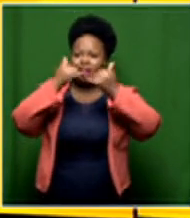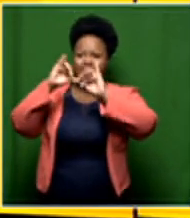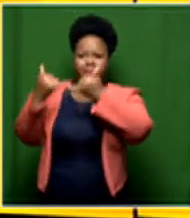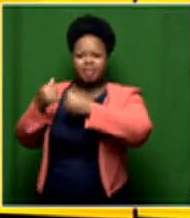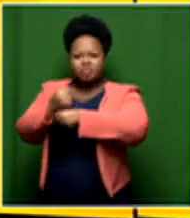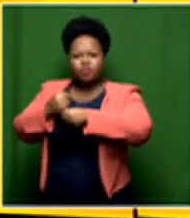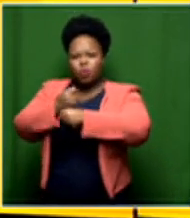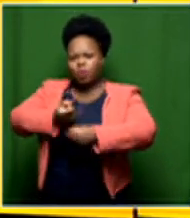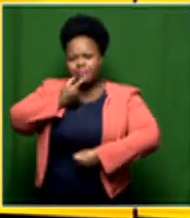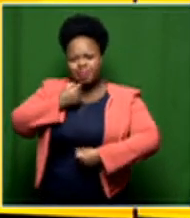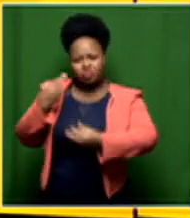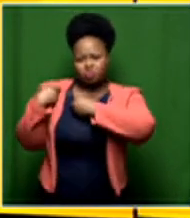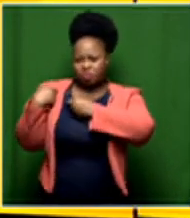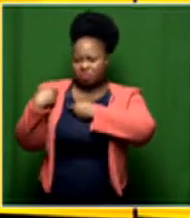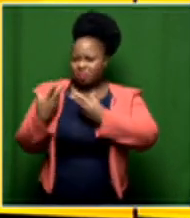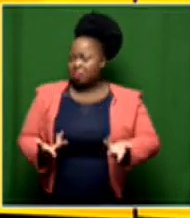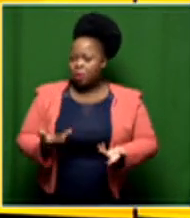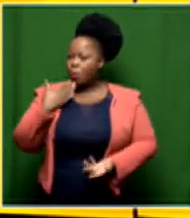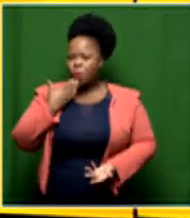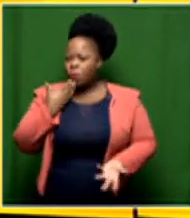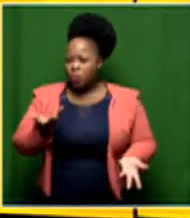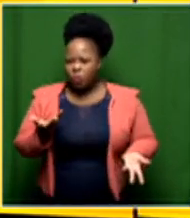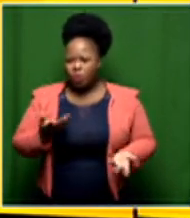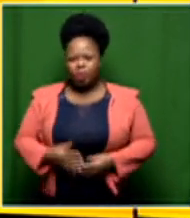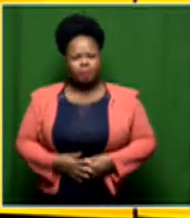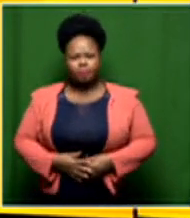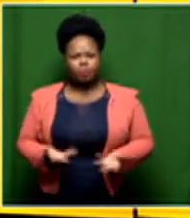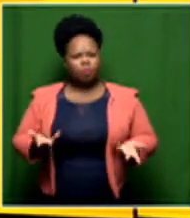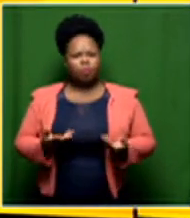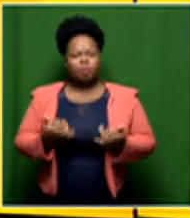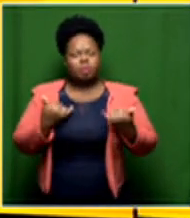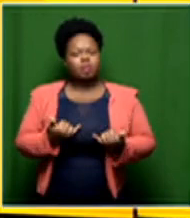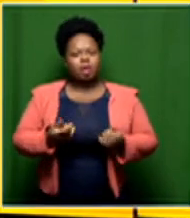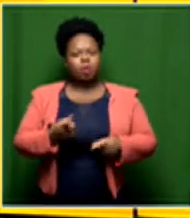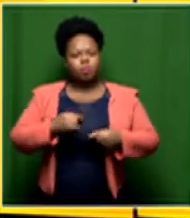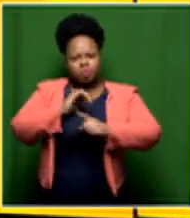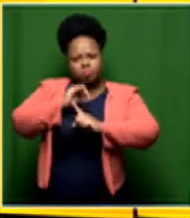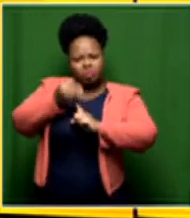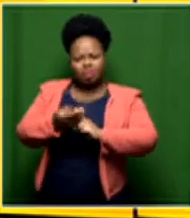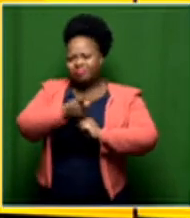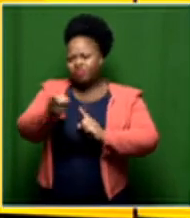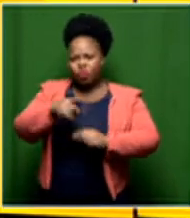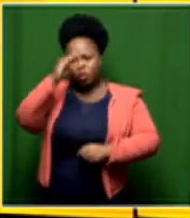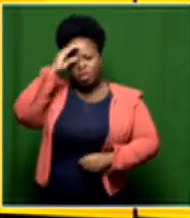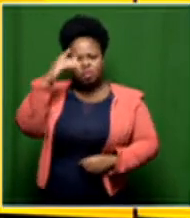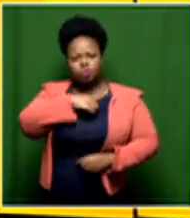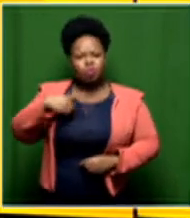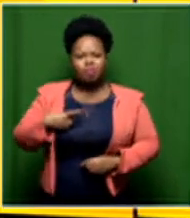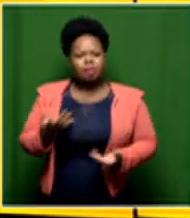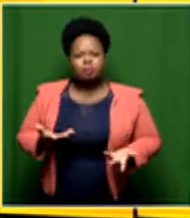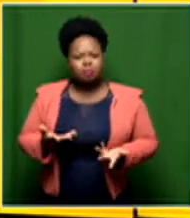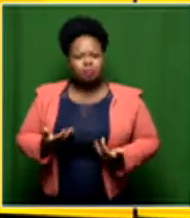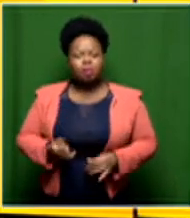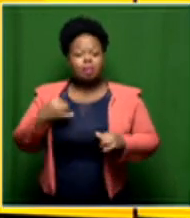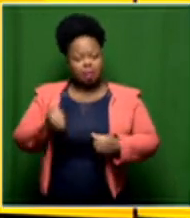companies that we are talking to? Where is this urgently needed protection for our frontline workers in hospitals